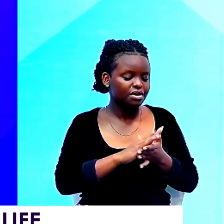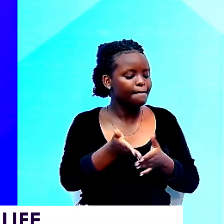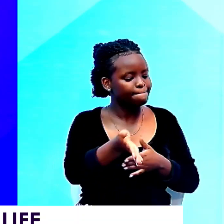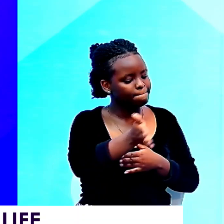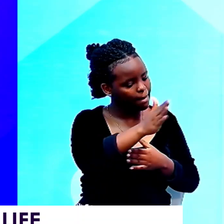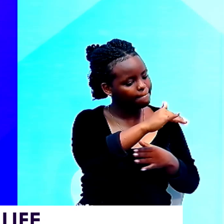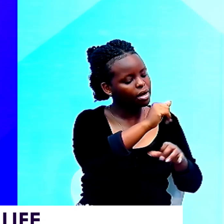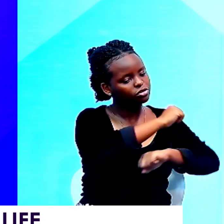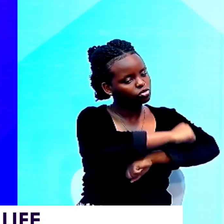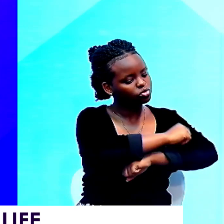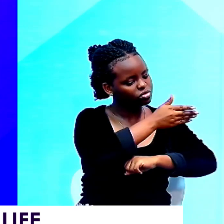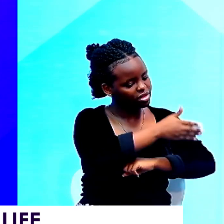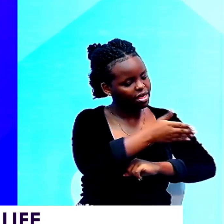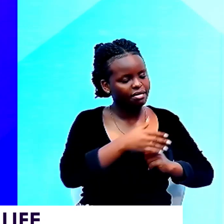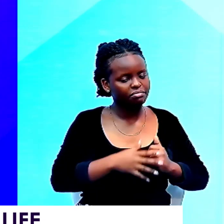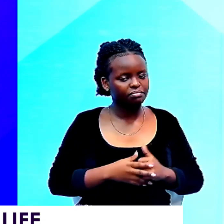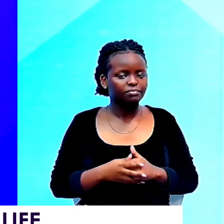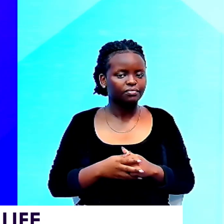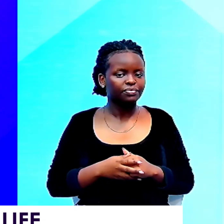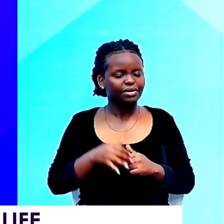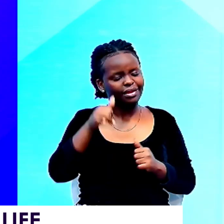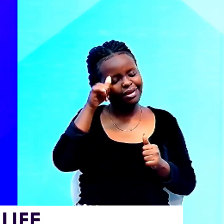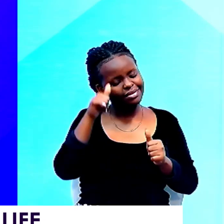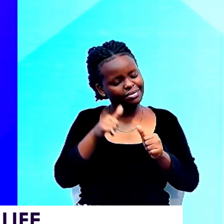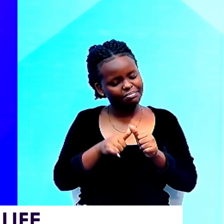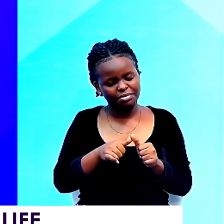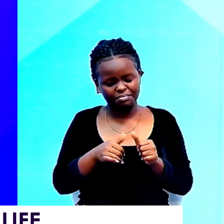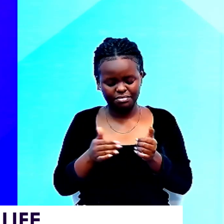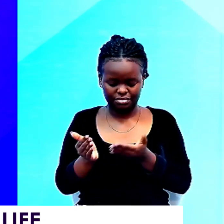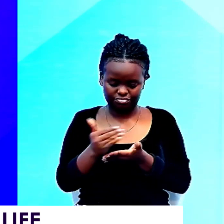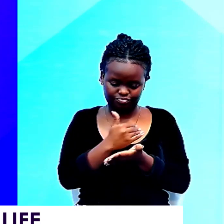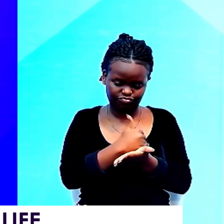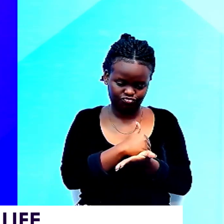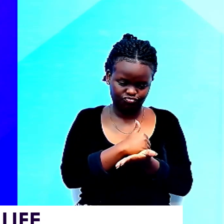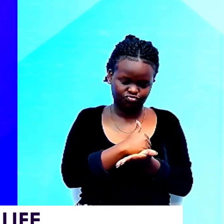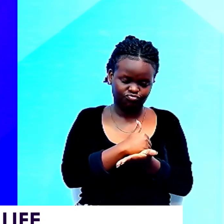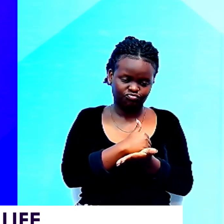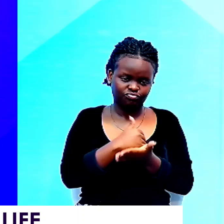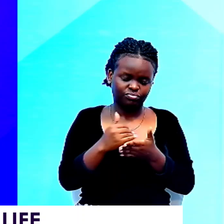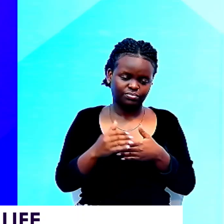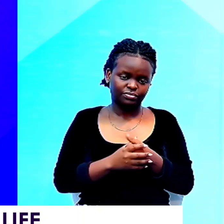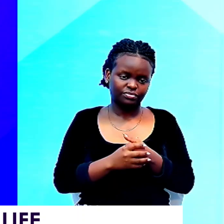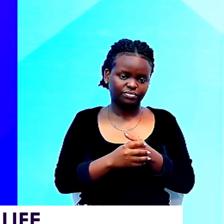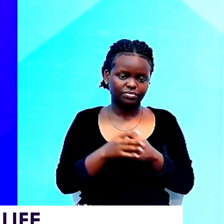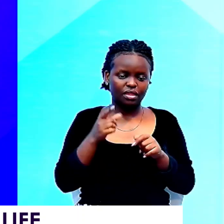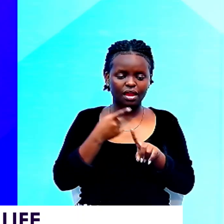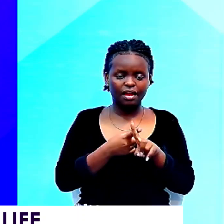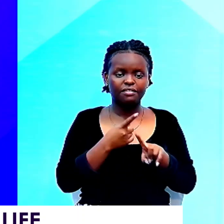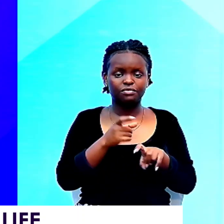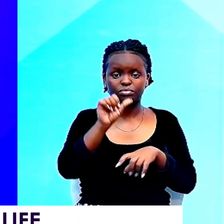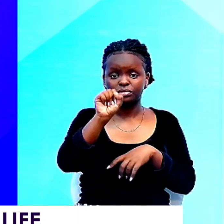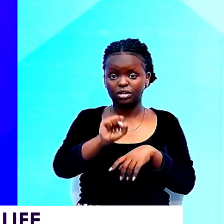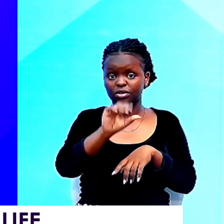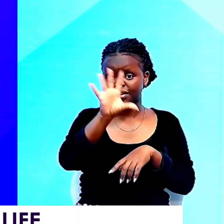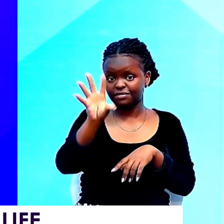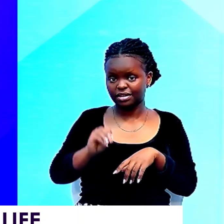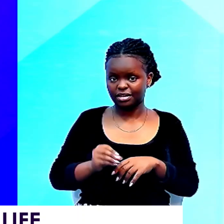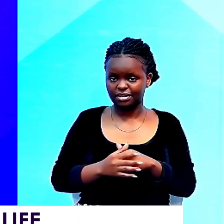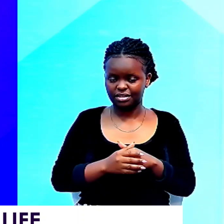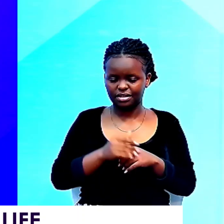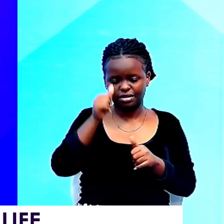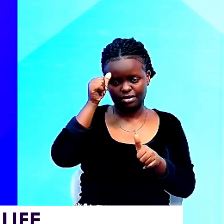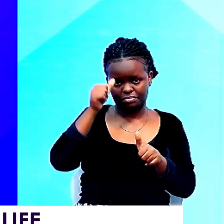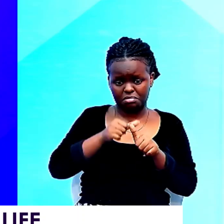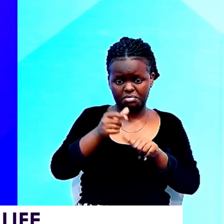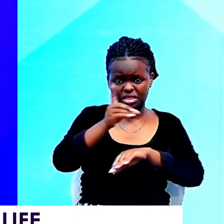have a place to play. I remember I would gather a reference from South Africa. You remember the